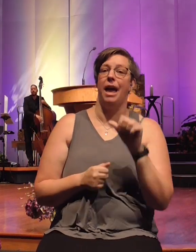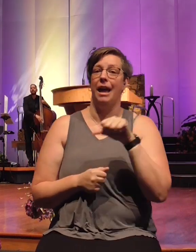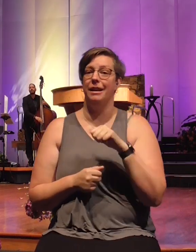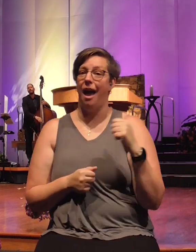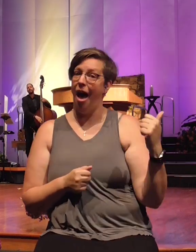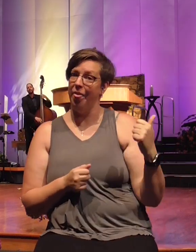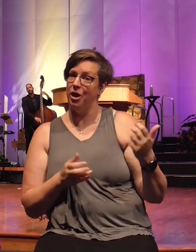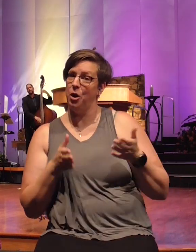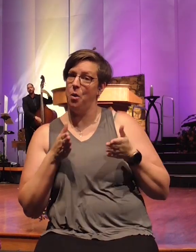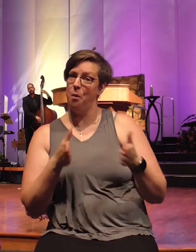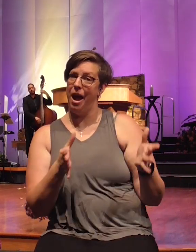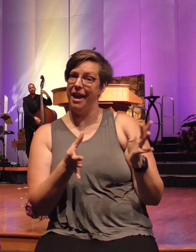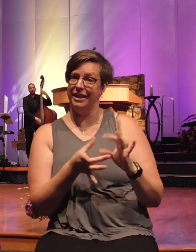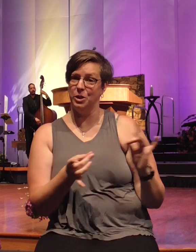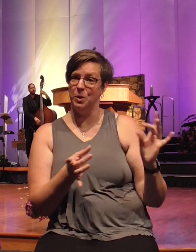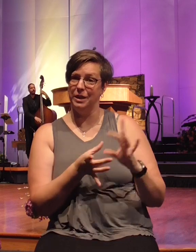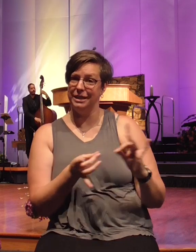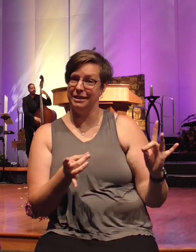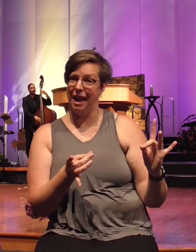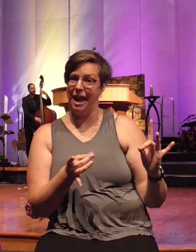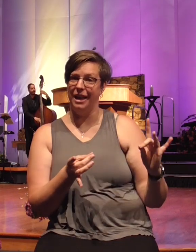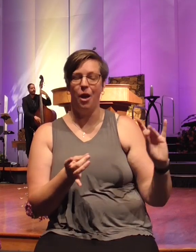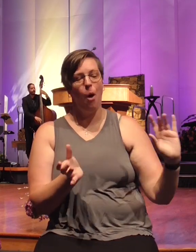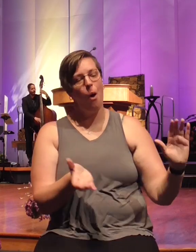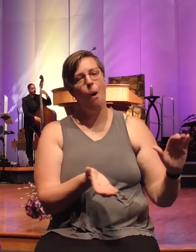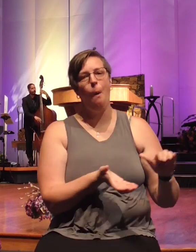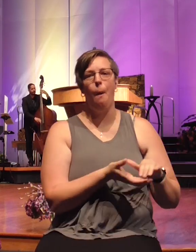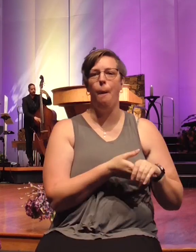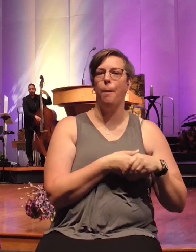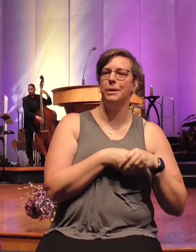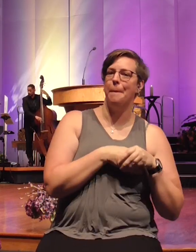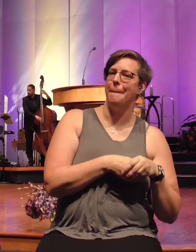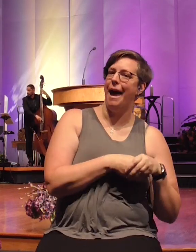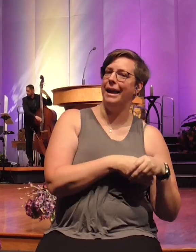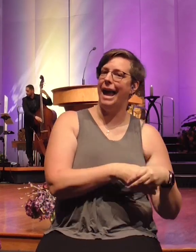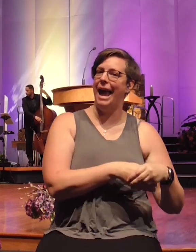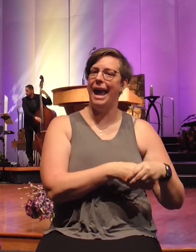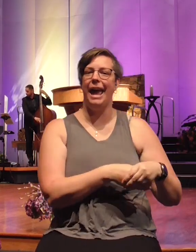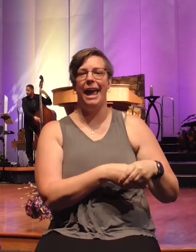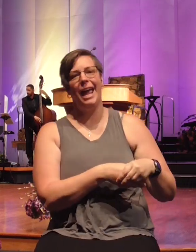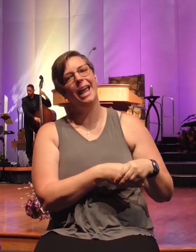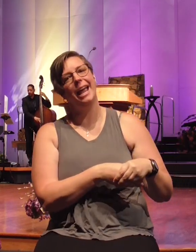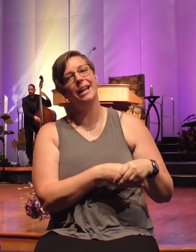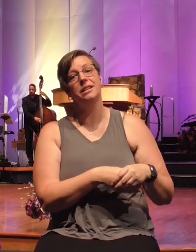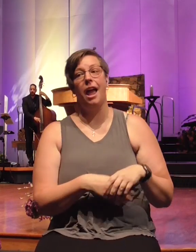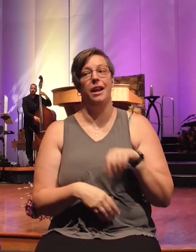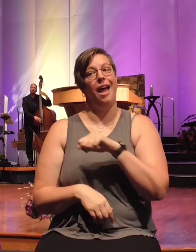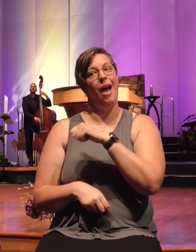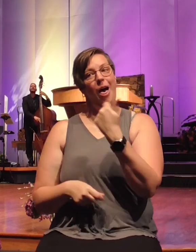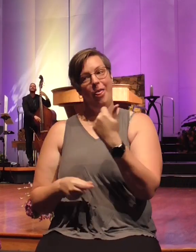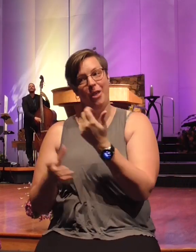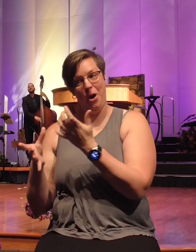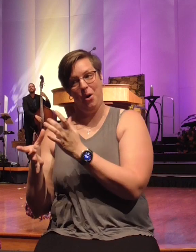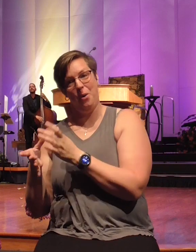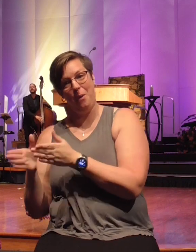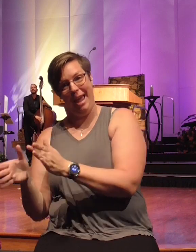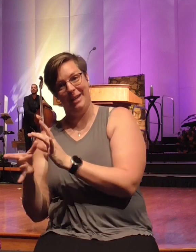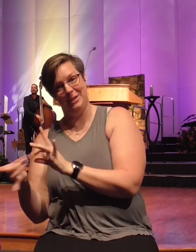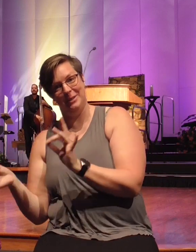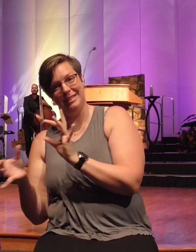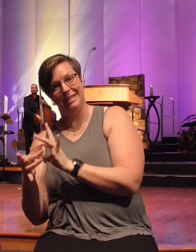words, hold my hand. In other